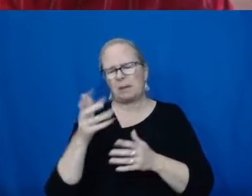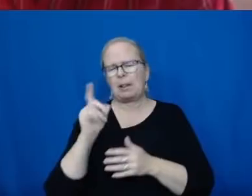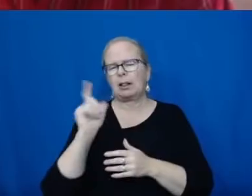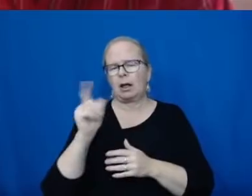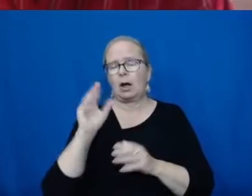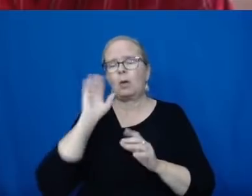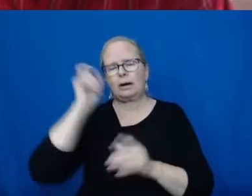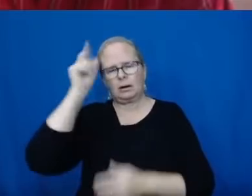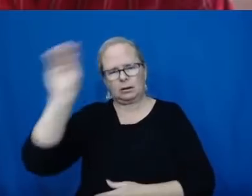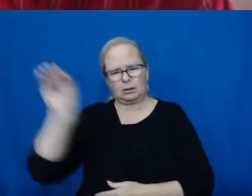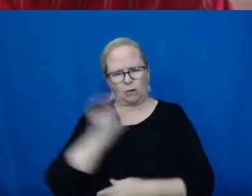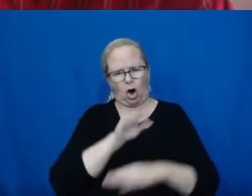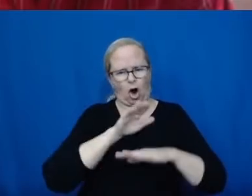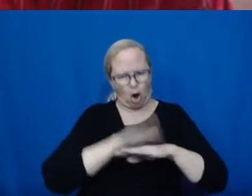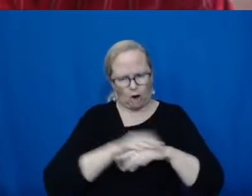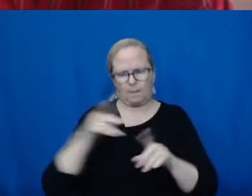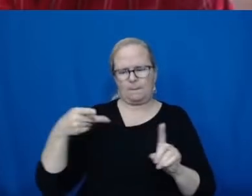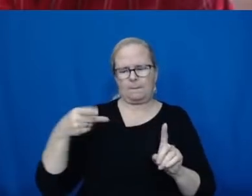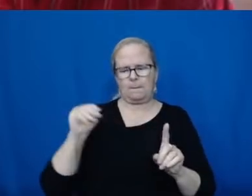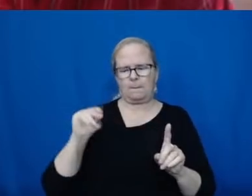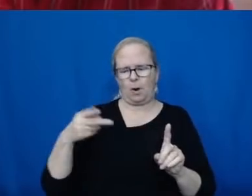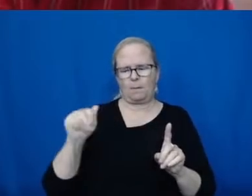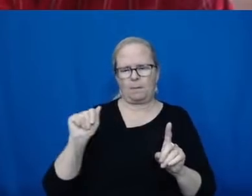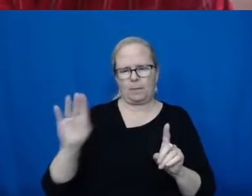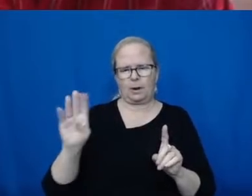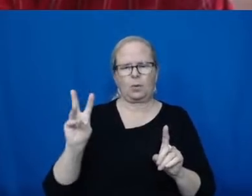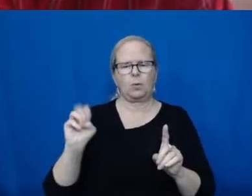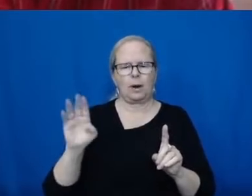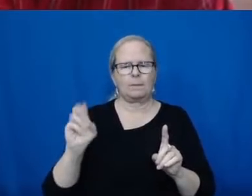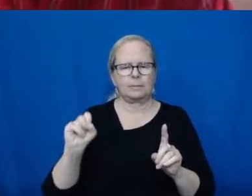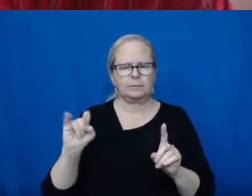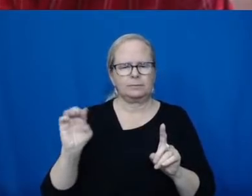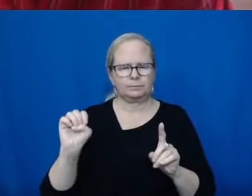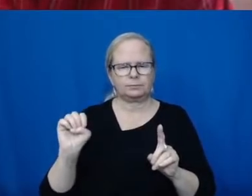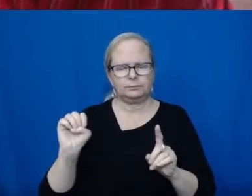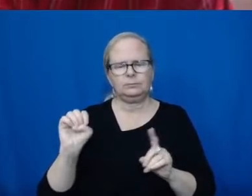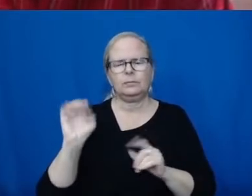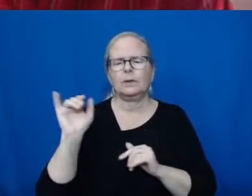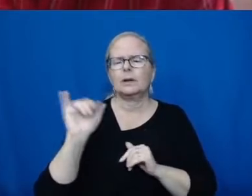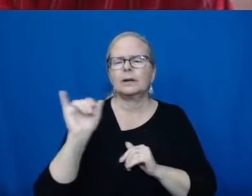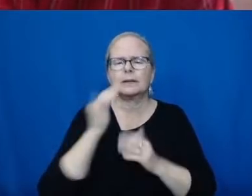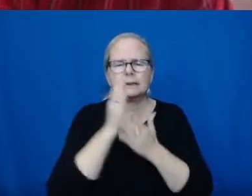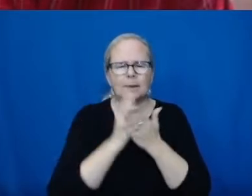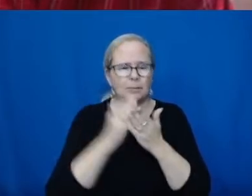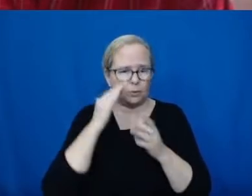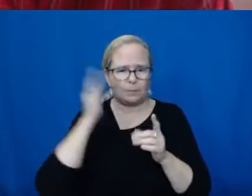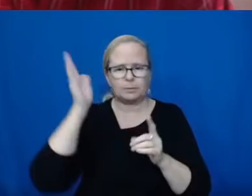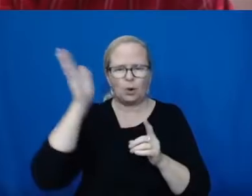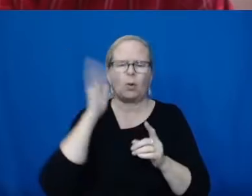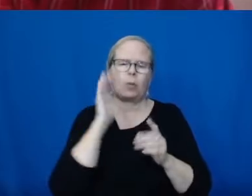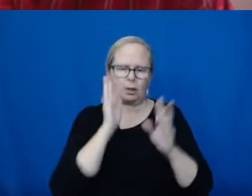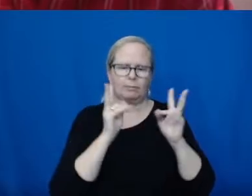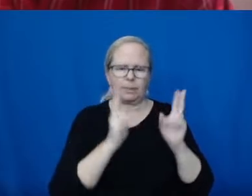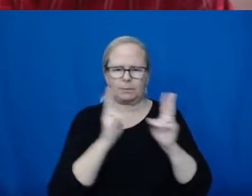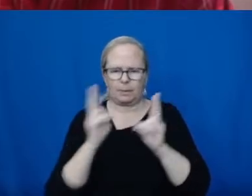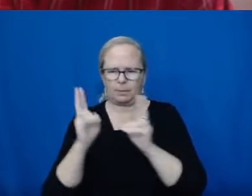the briefing as a whole. It is really important that all of us understand, particularly going into the